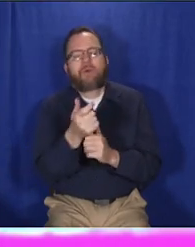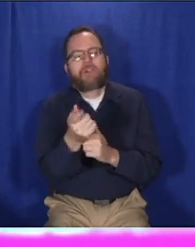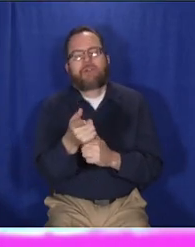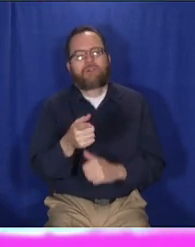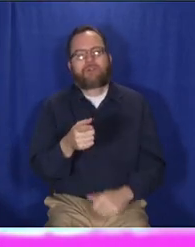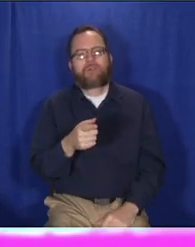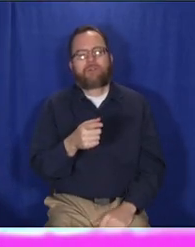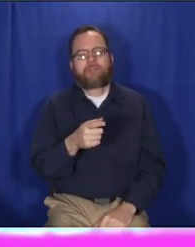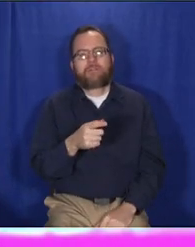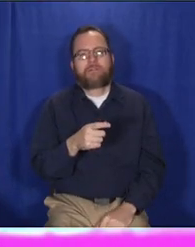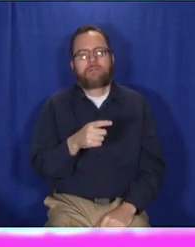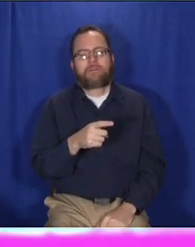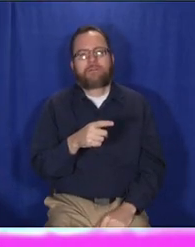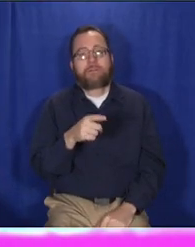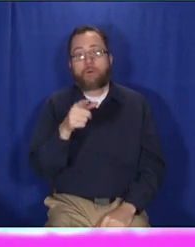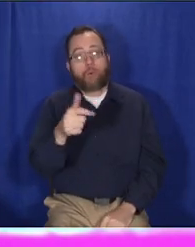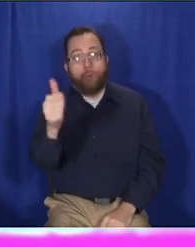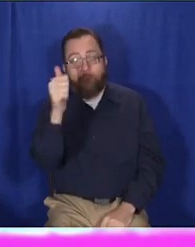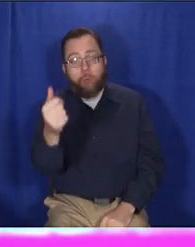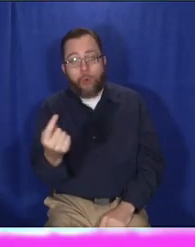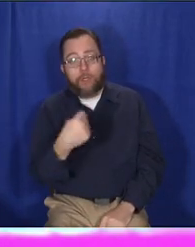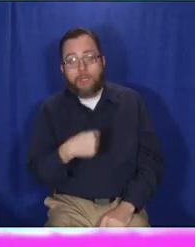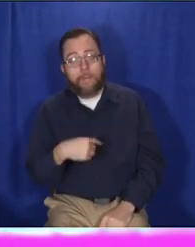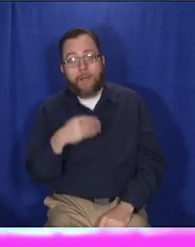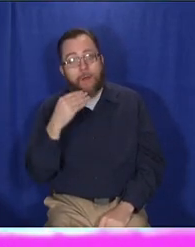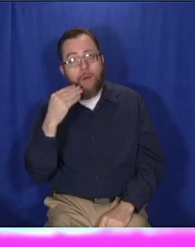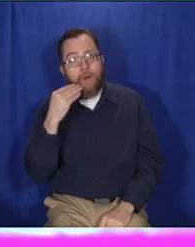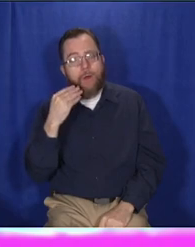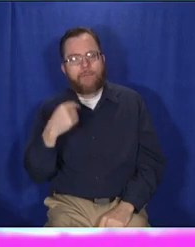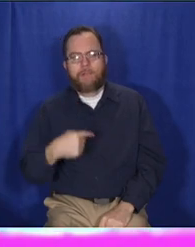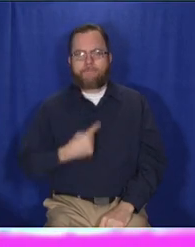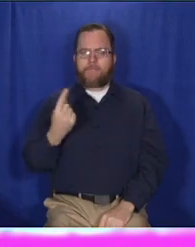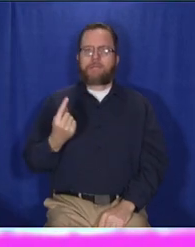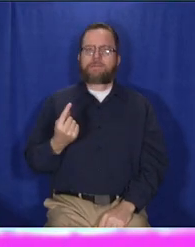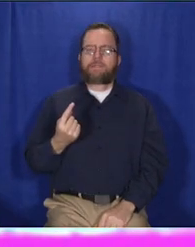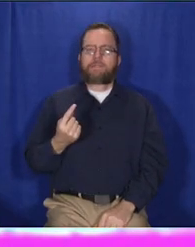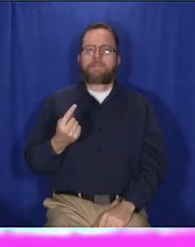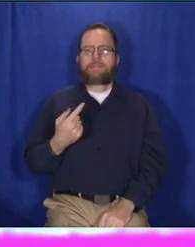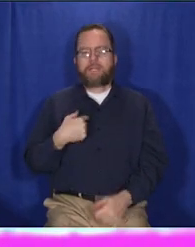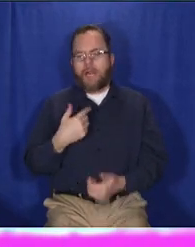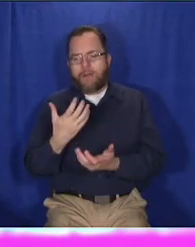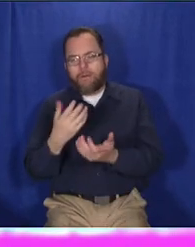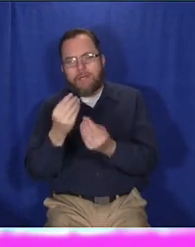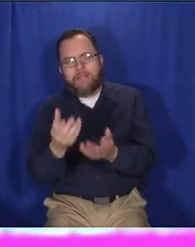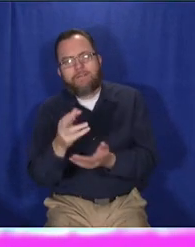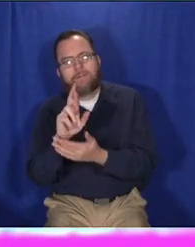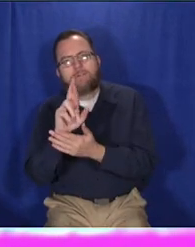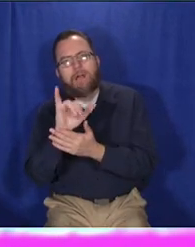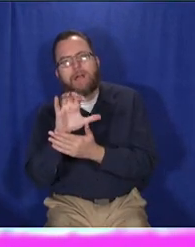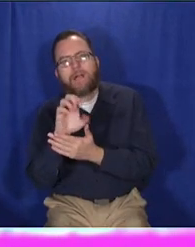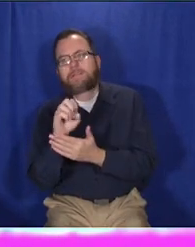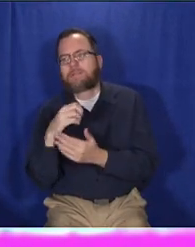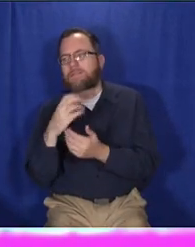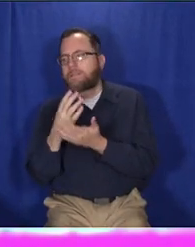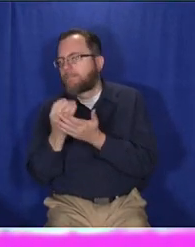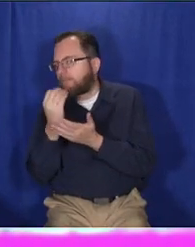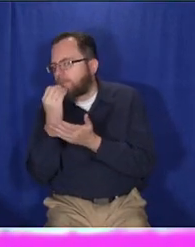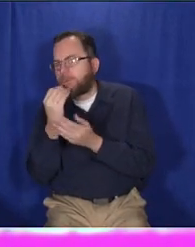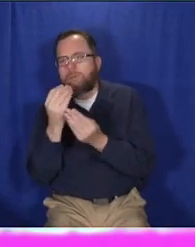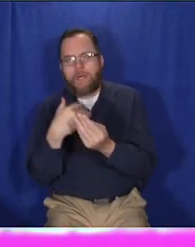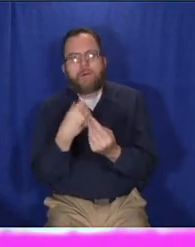It is offensive to them for you to turn down their generosity. And that's what we see in the Philippian